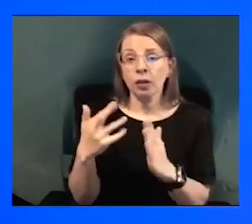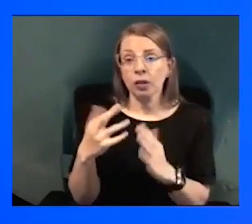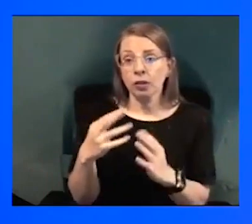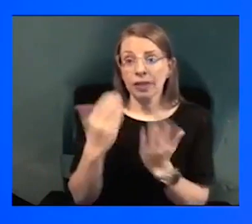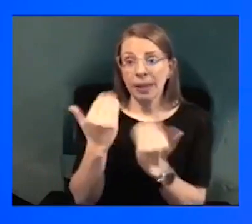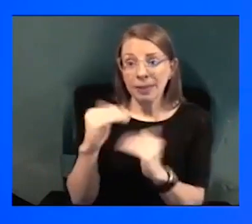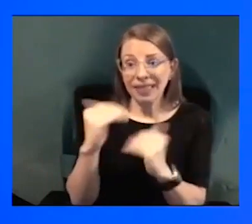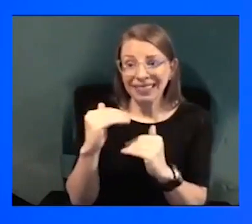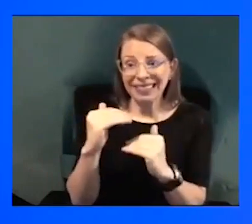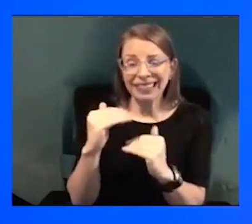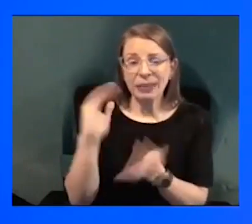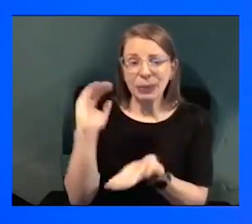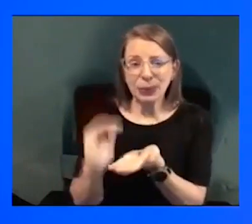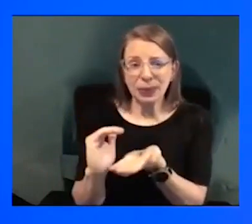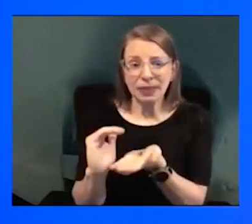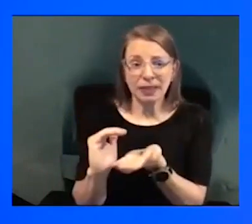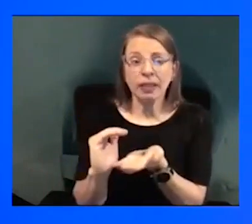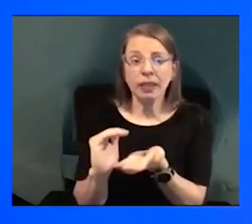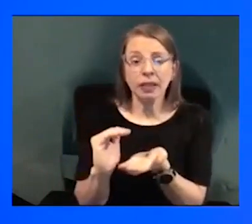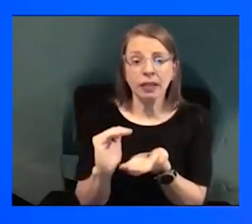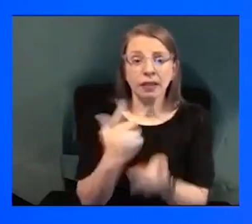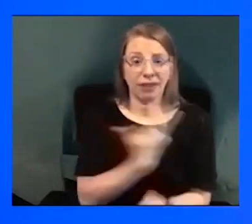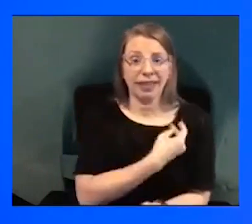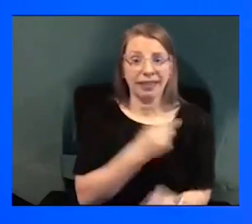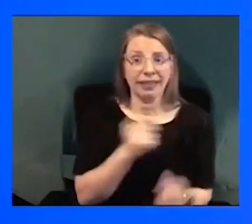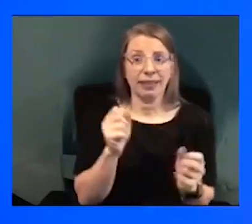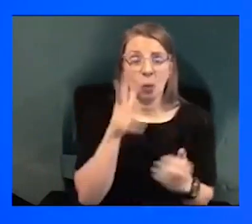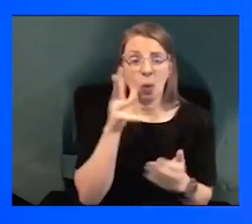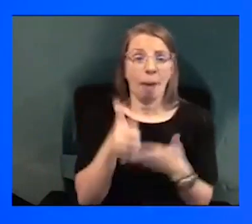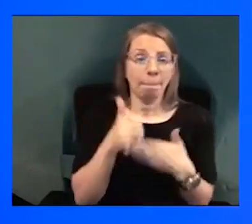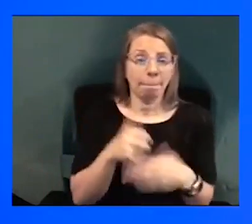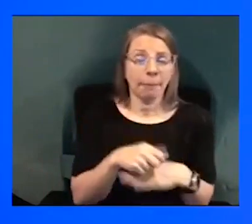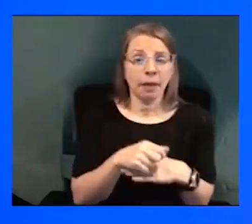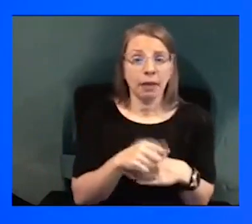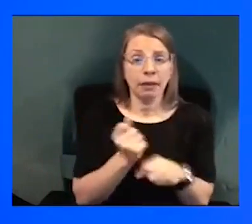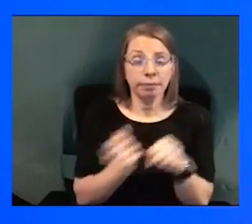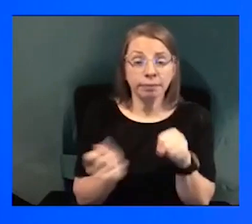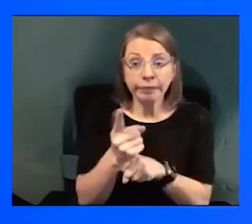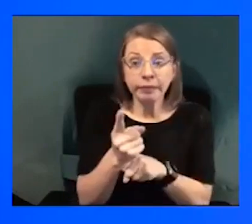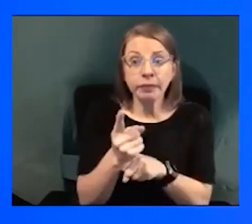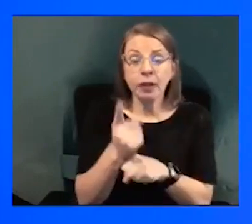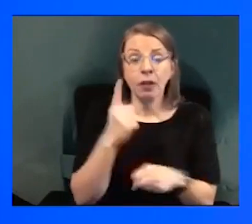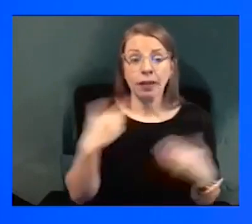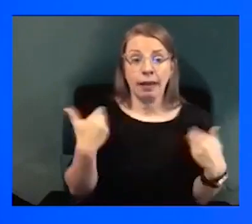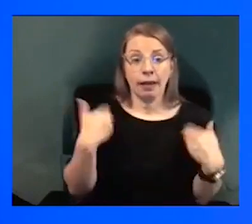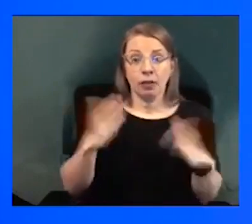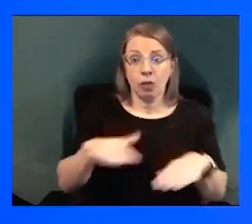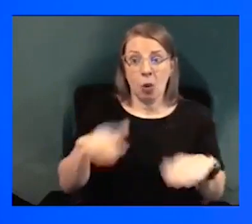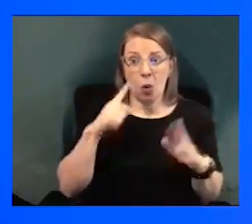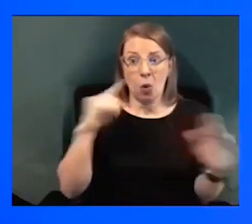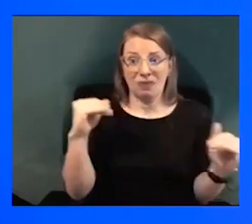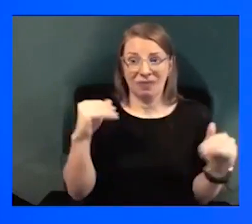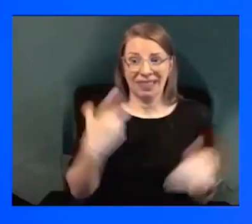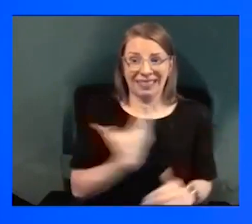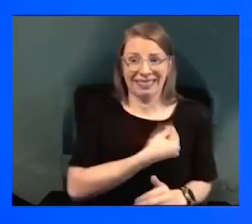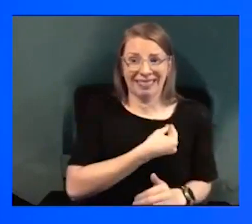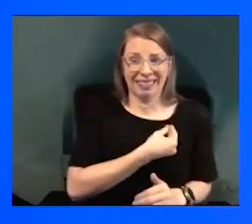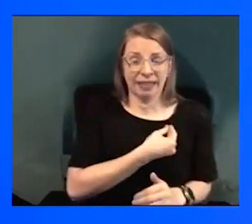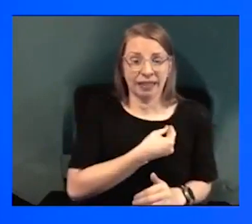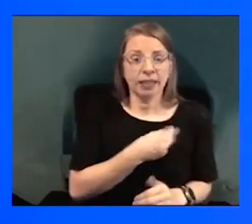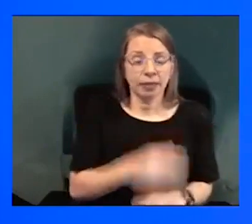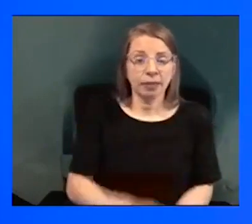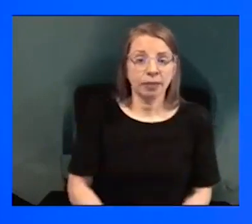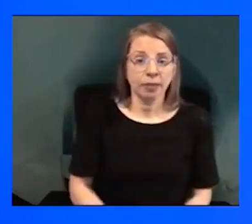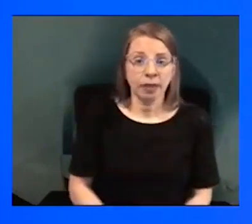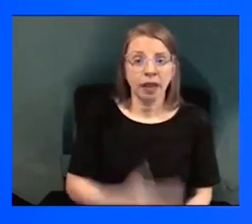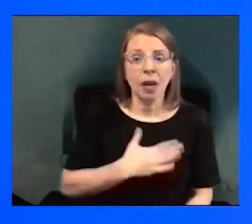to do that. We can do this moving forward for the next school year. Hopefully, even the younger children will be able to be vaccinated. But please get yourselves and your children